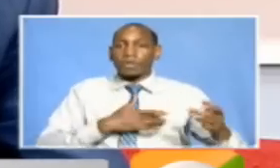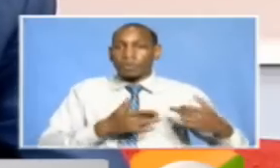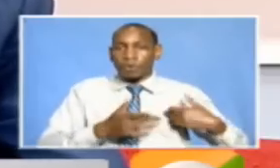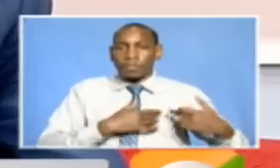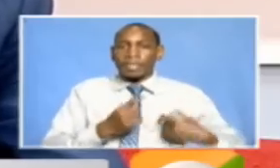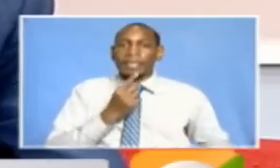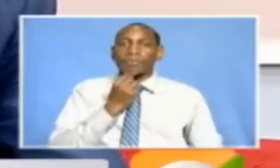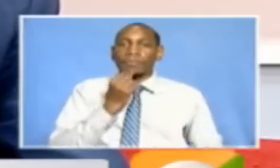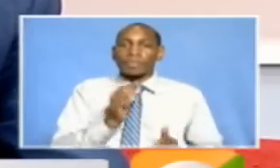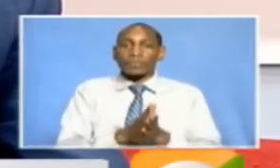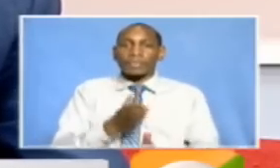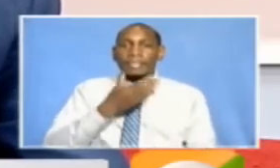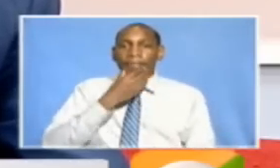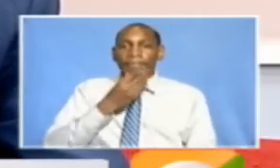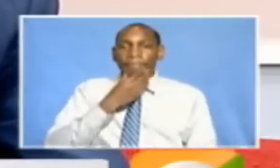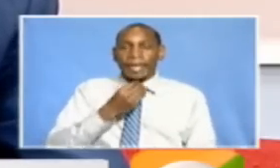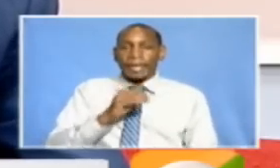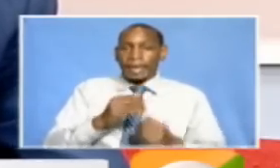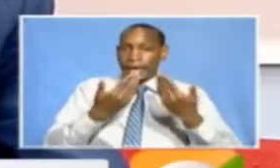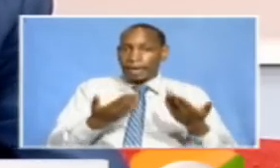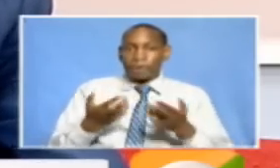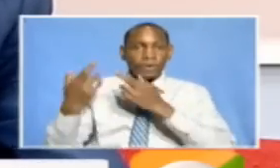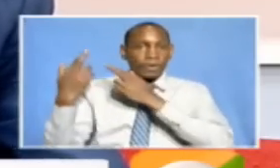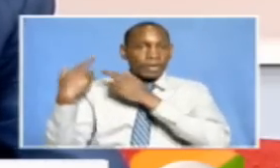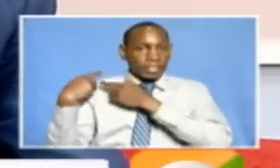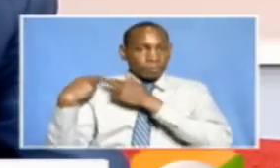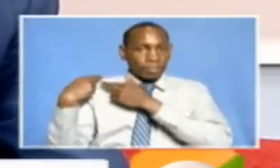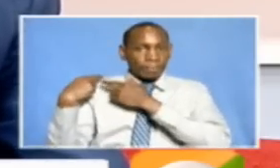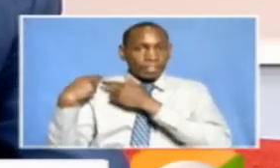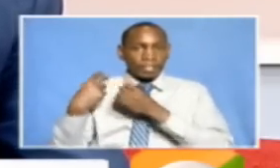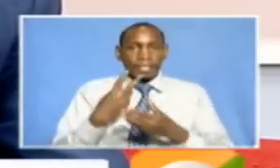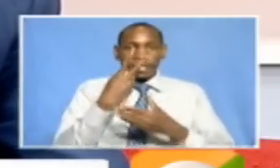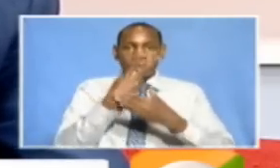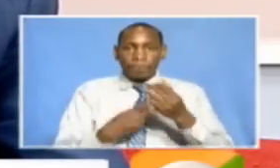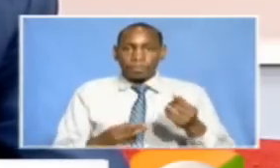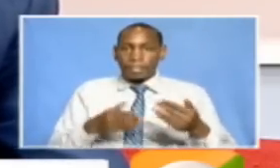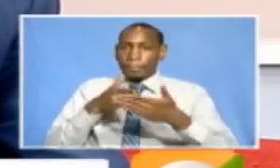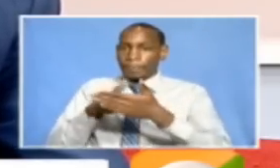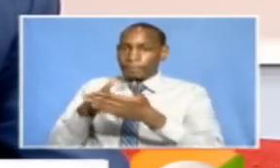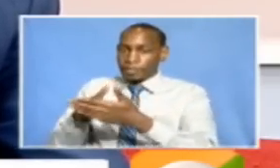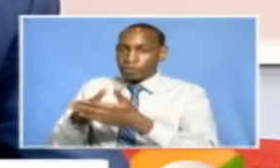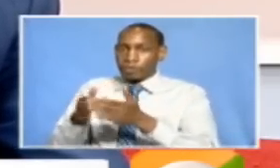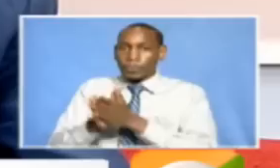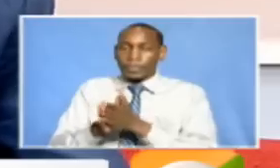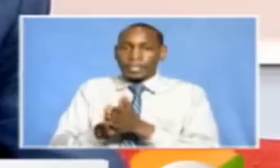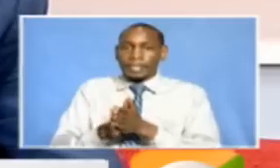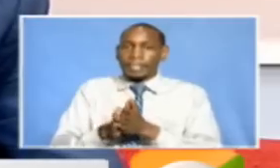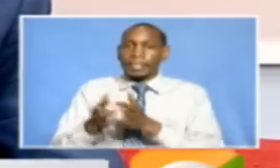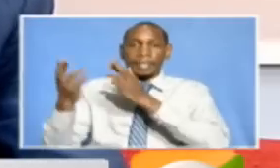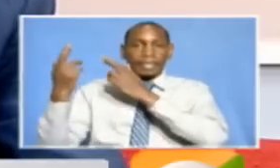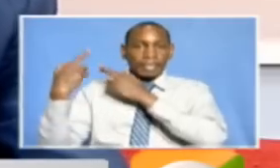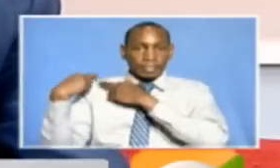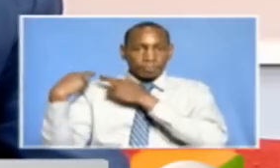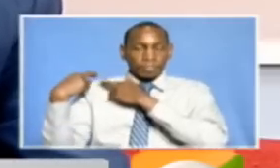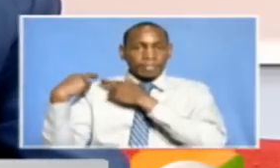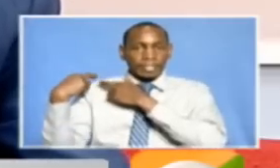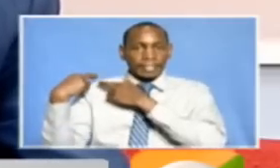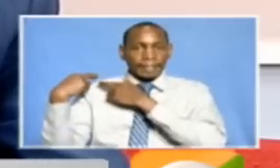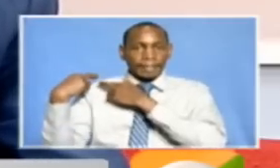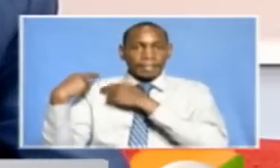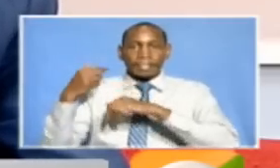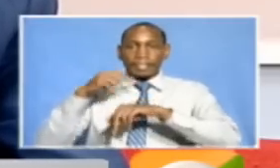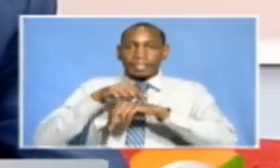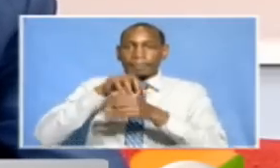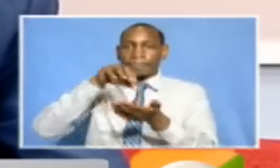boys and the men in terms of their responsibility in both prevention and also their accountability when